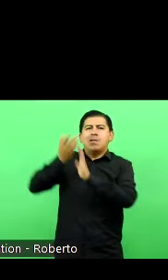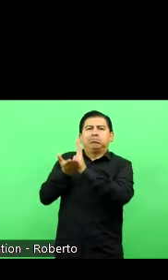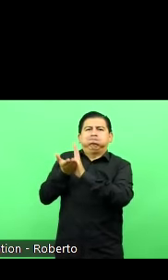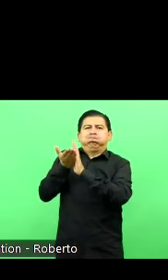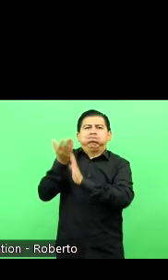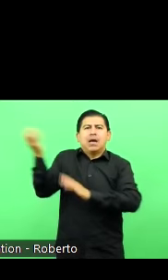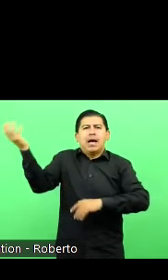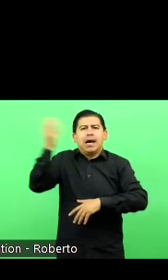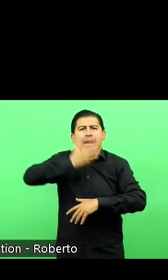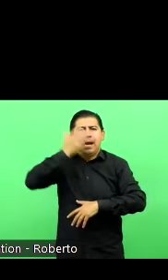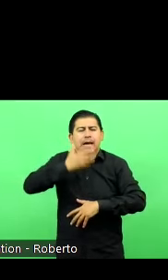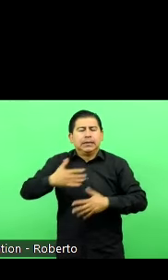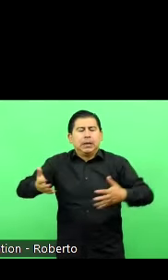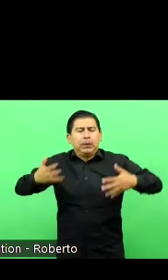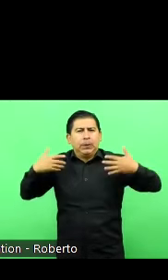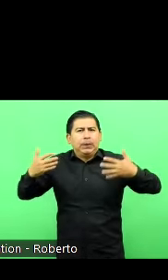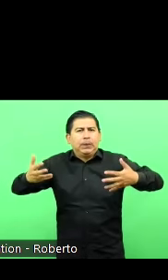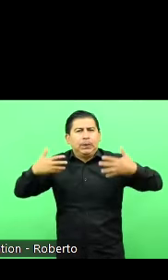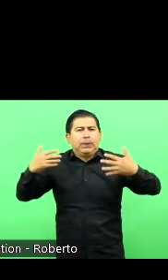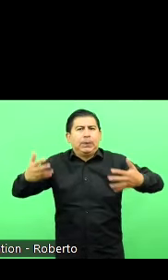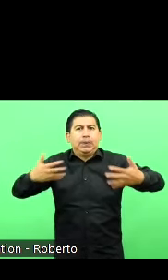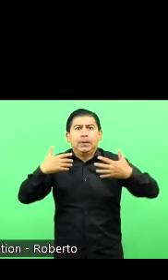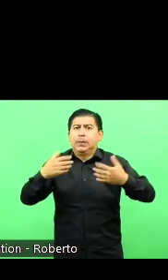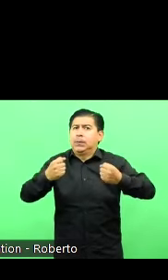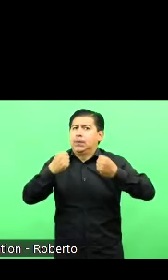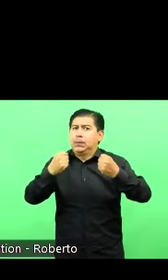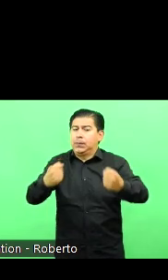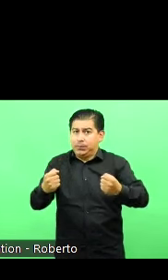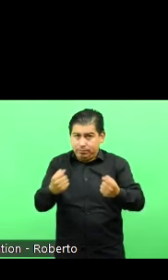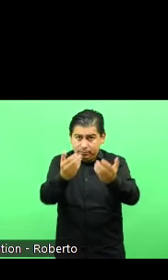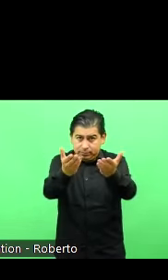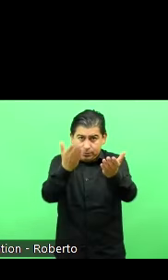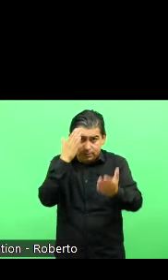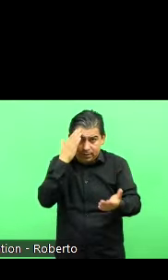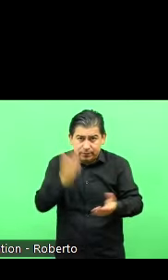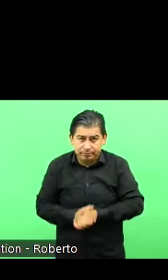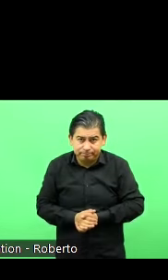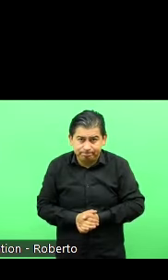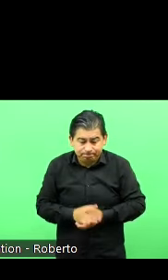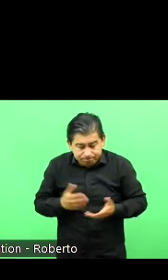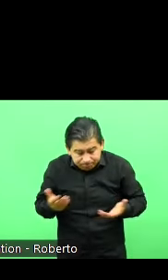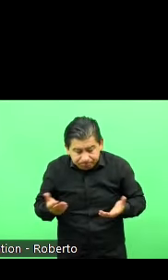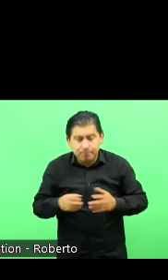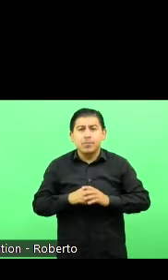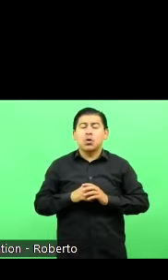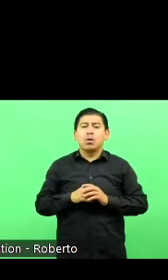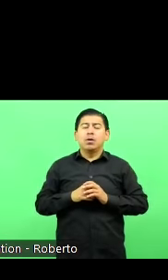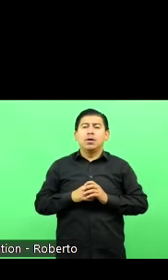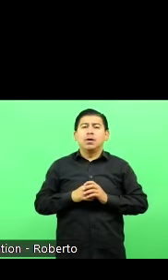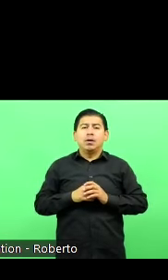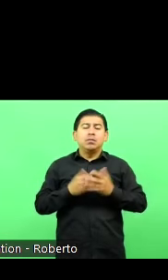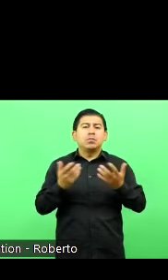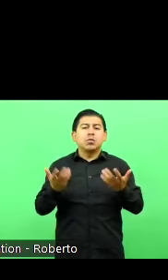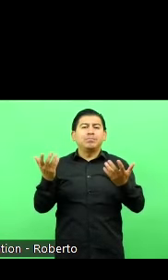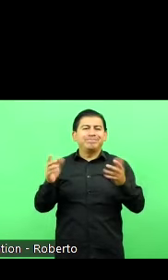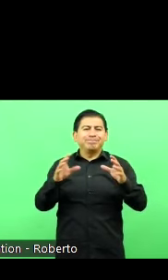crisis. And since disasters affect certain groups more than others, it is